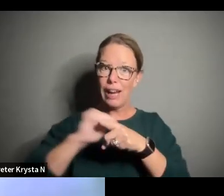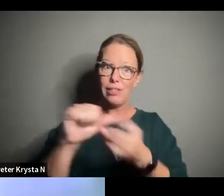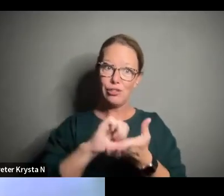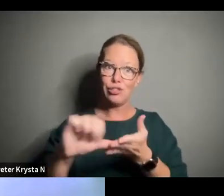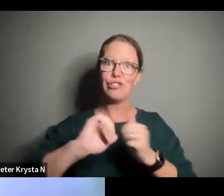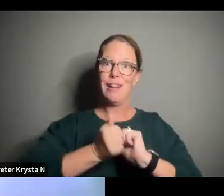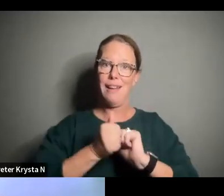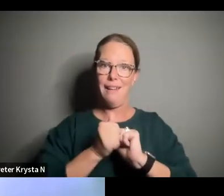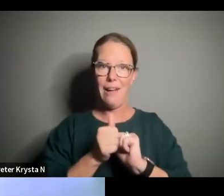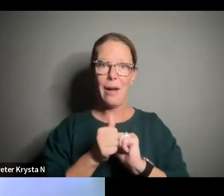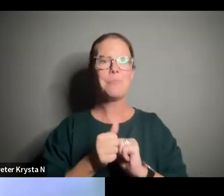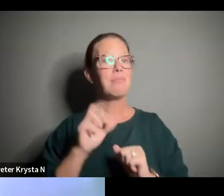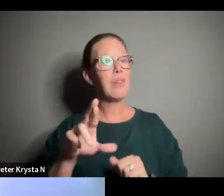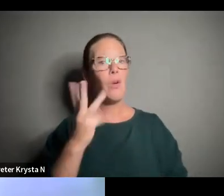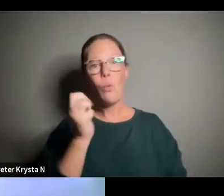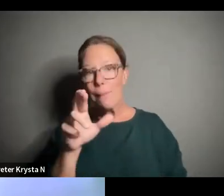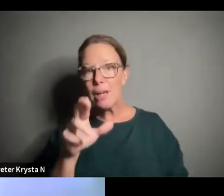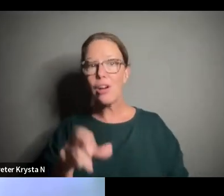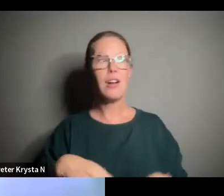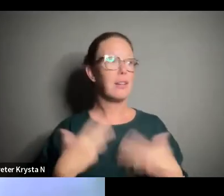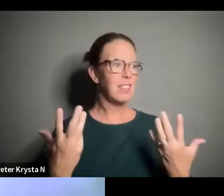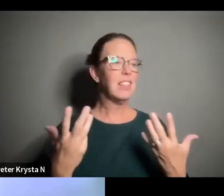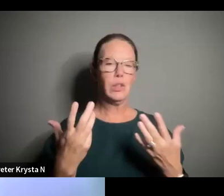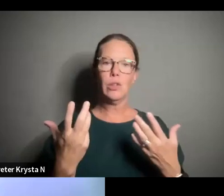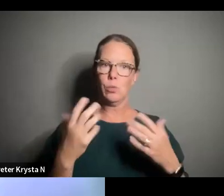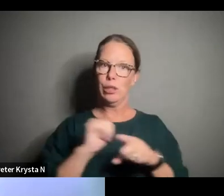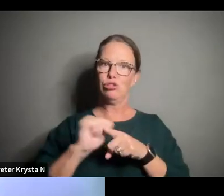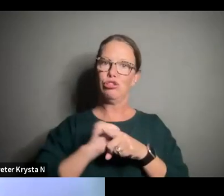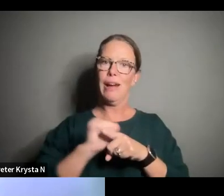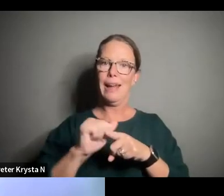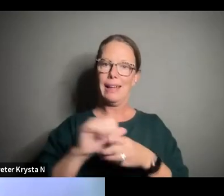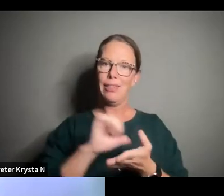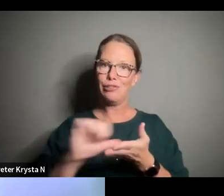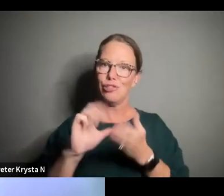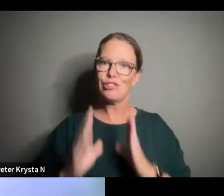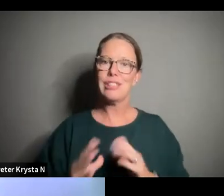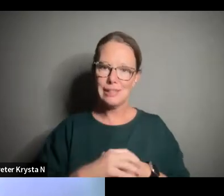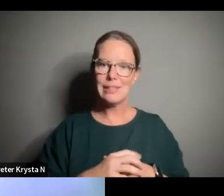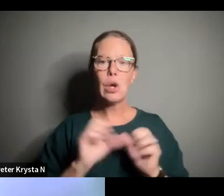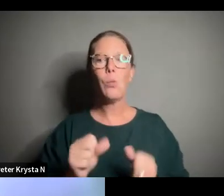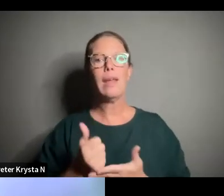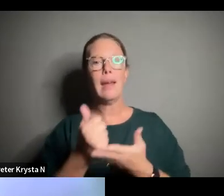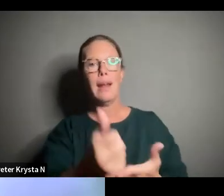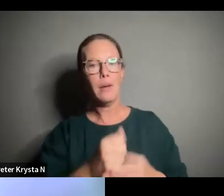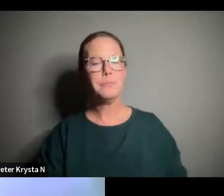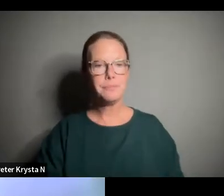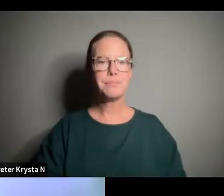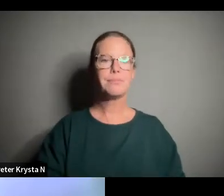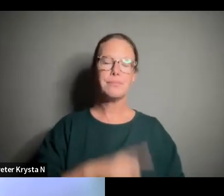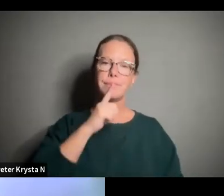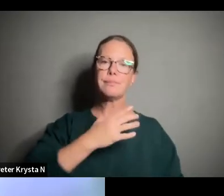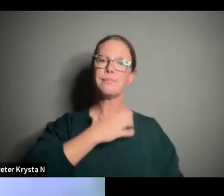this. So our a webinar like this, we train the surgeons. And so it's something that we can help. And it's really been part of my passion,